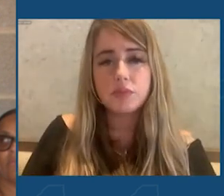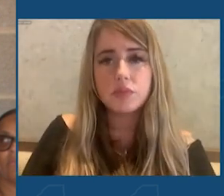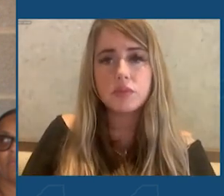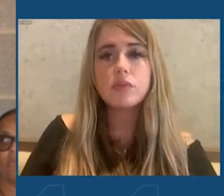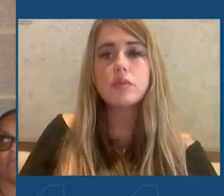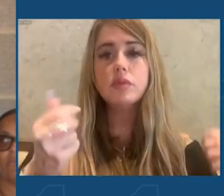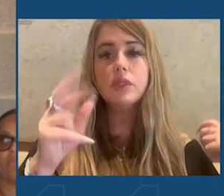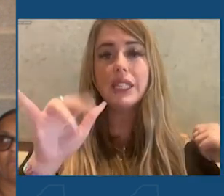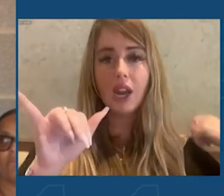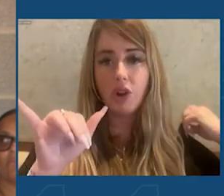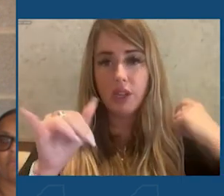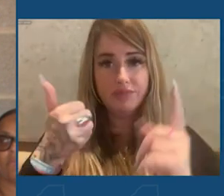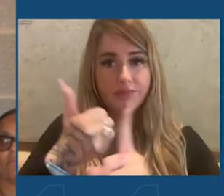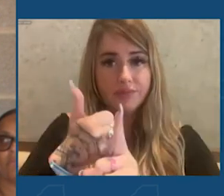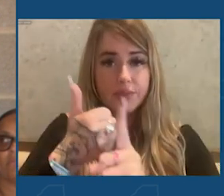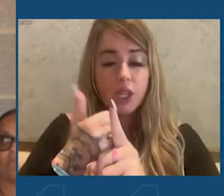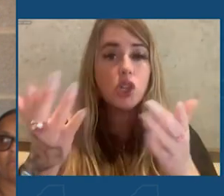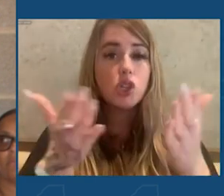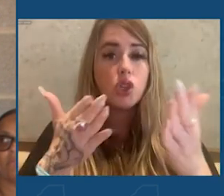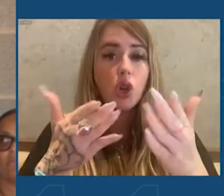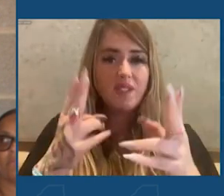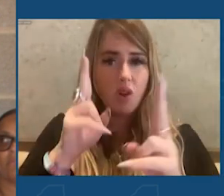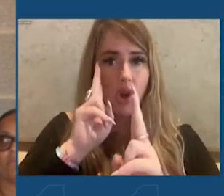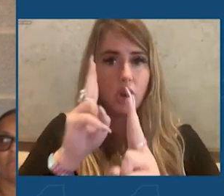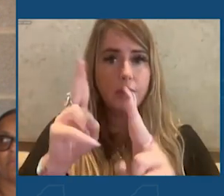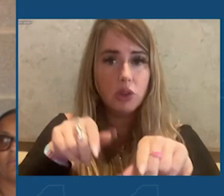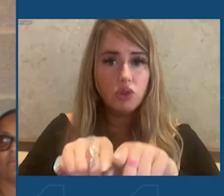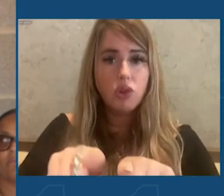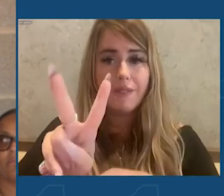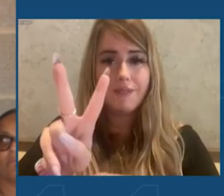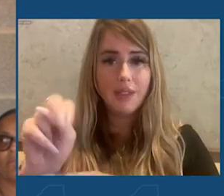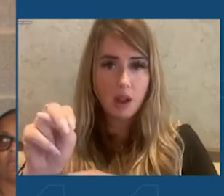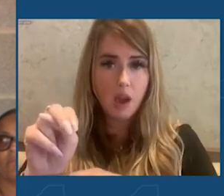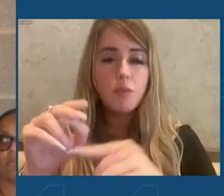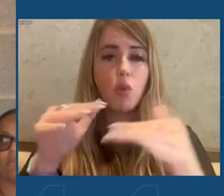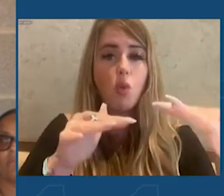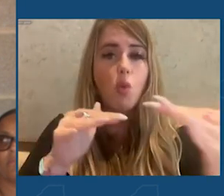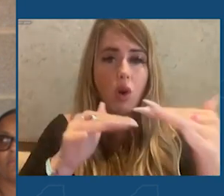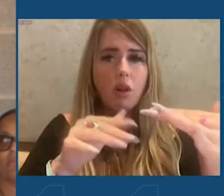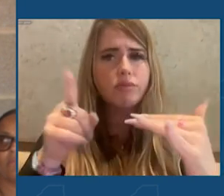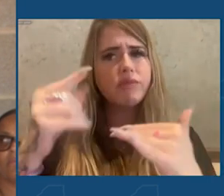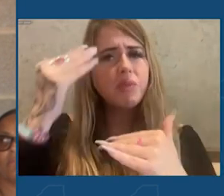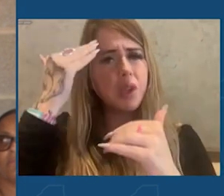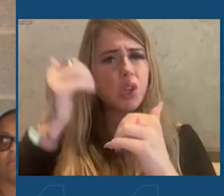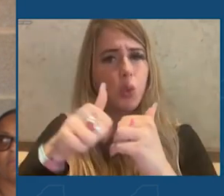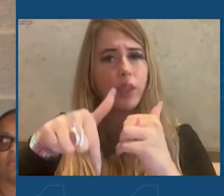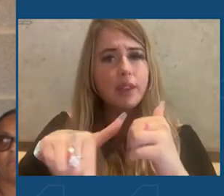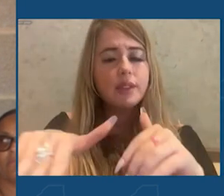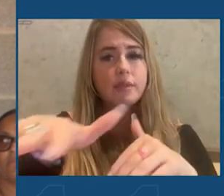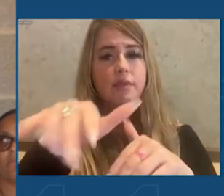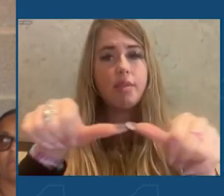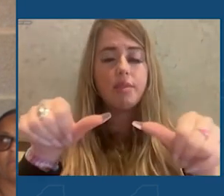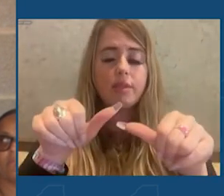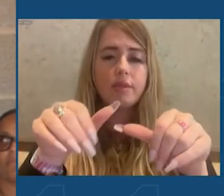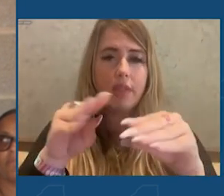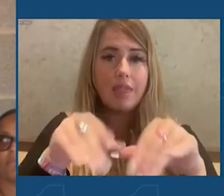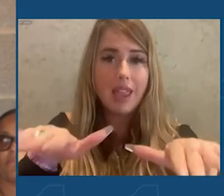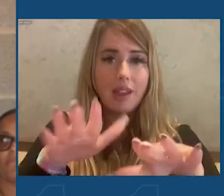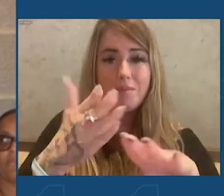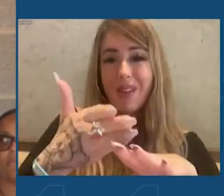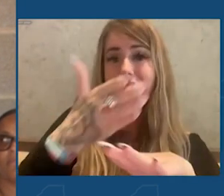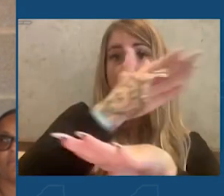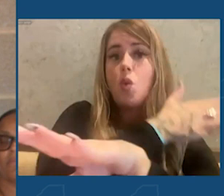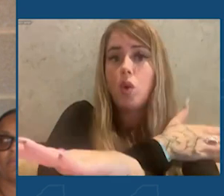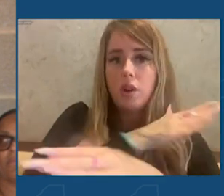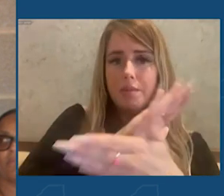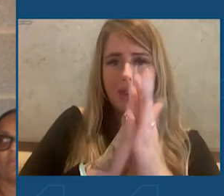served honorably during the Vietnam War and was familiar with this land long before it was a cemetery, as he raised